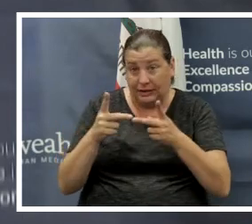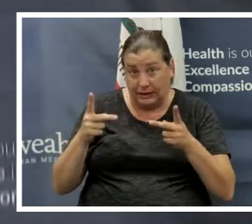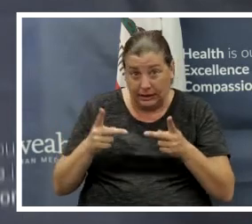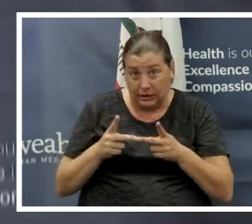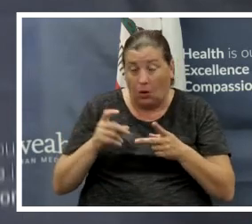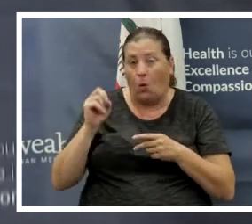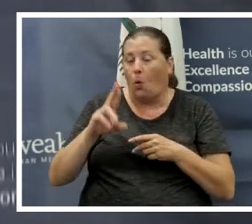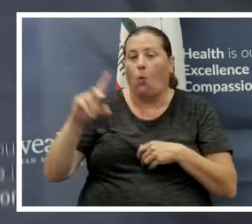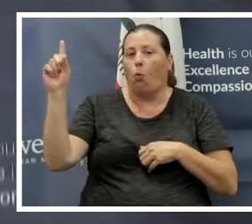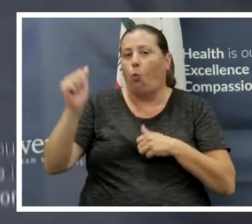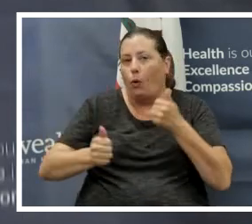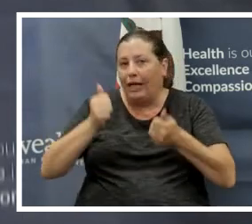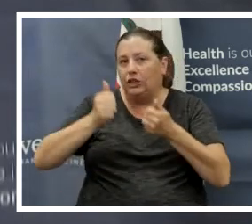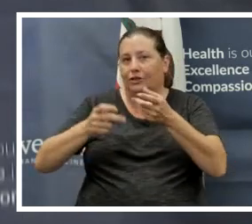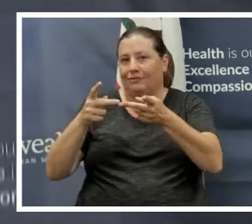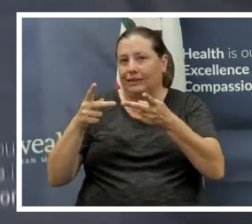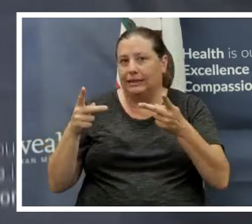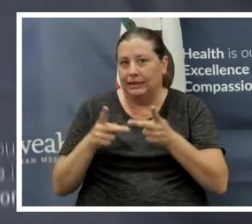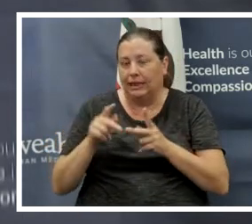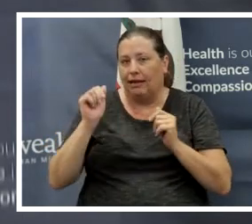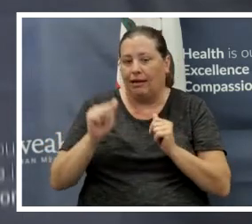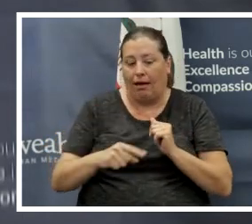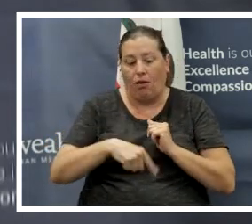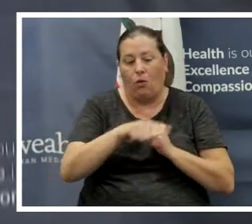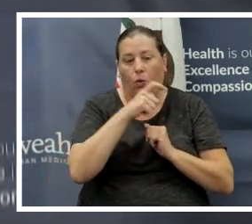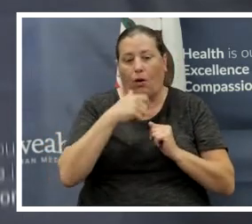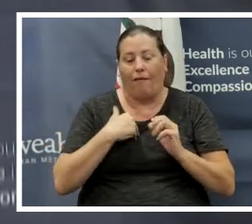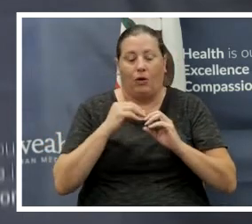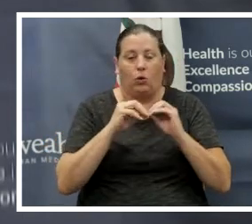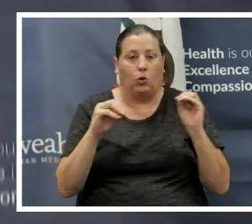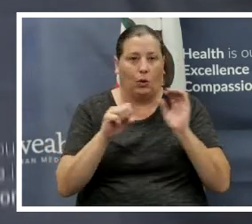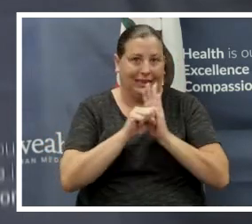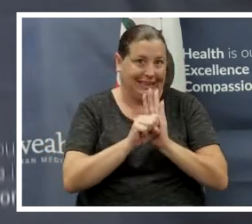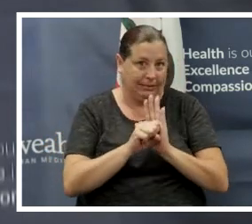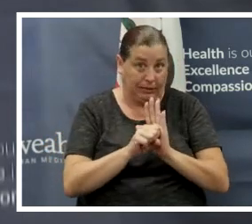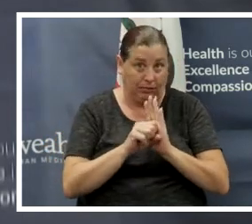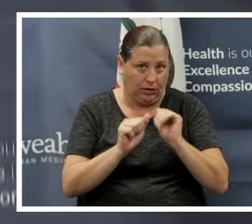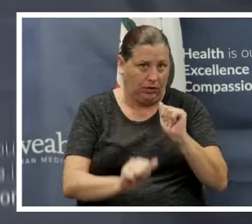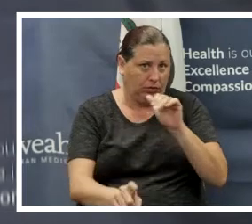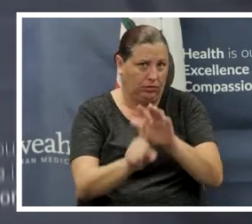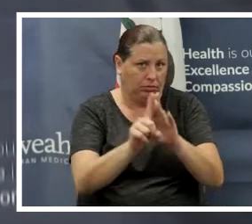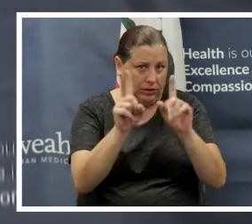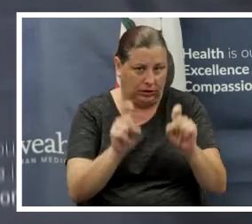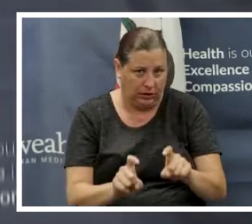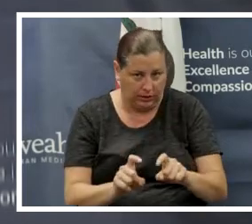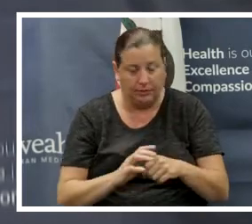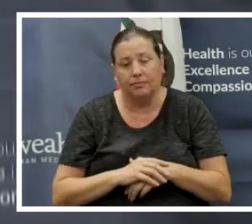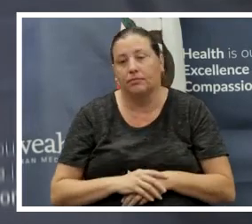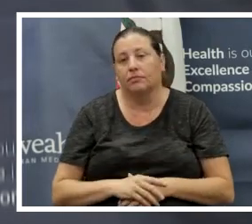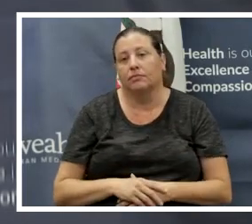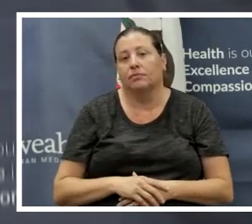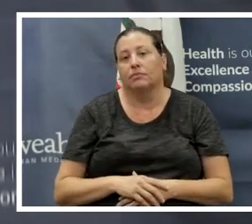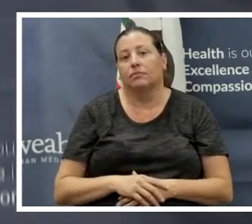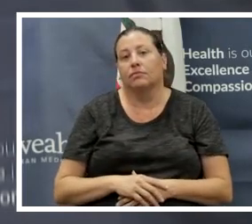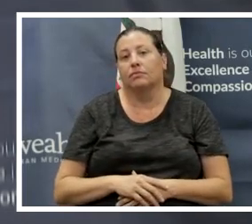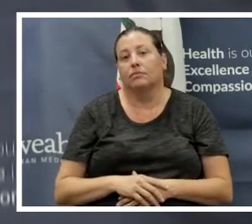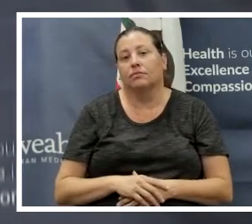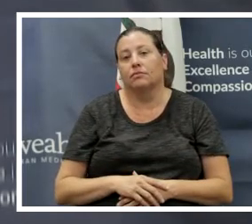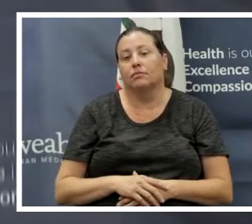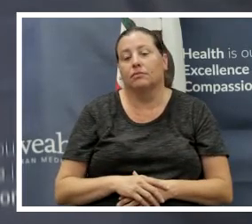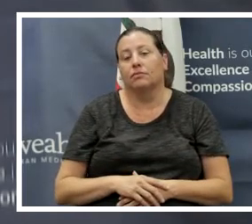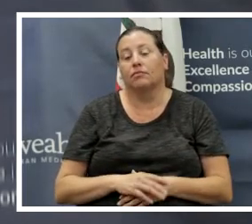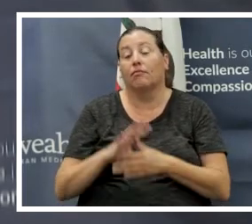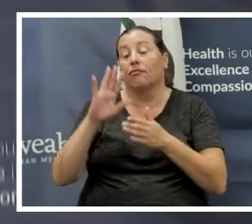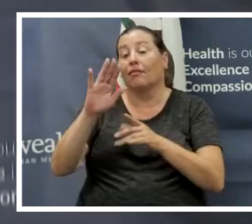can asymptomatic people be tested at? So again, I'll just clarify. Asymptomatic means you